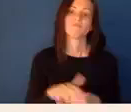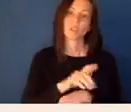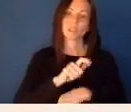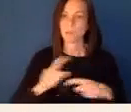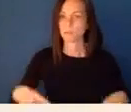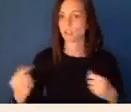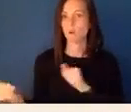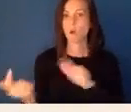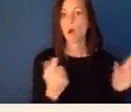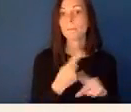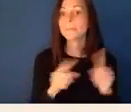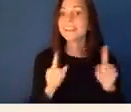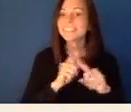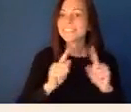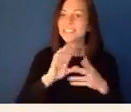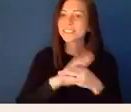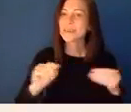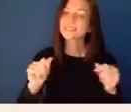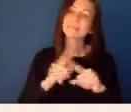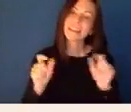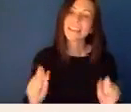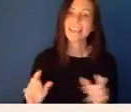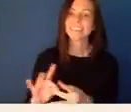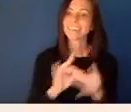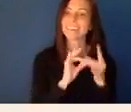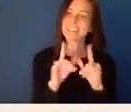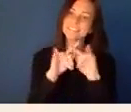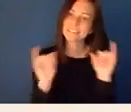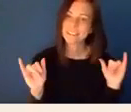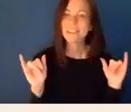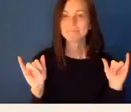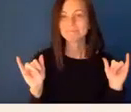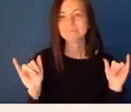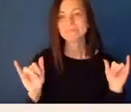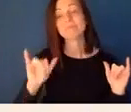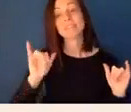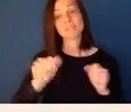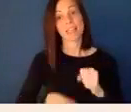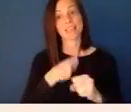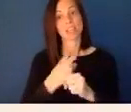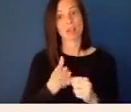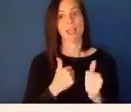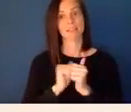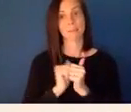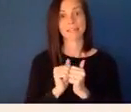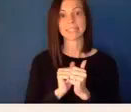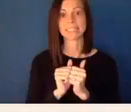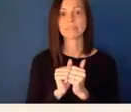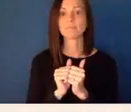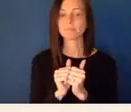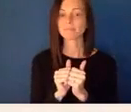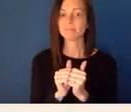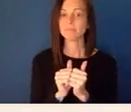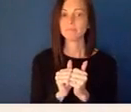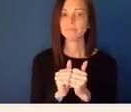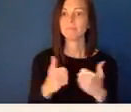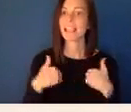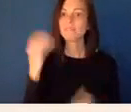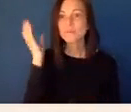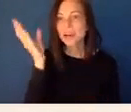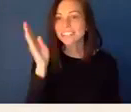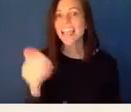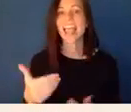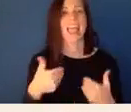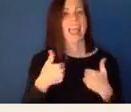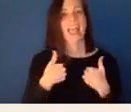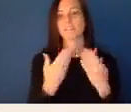different stories, yet we could all connect at the same time. So the year I competed, we had presentations, we had public